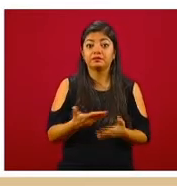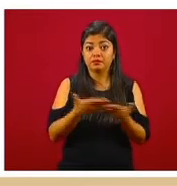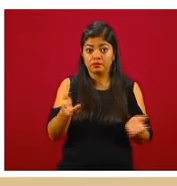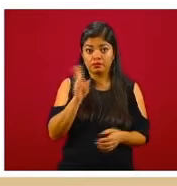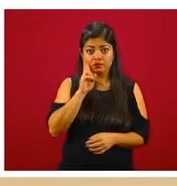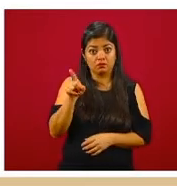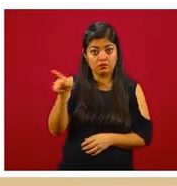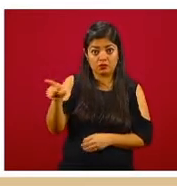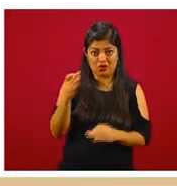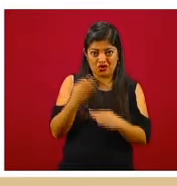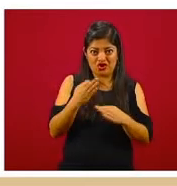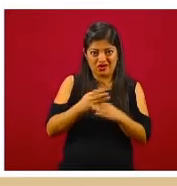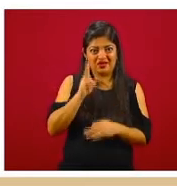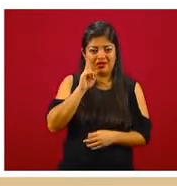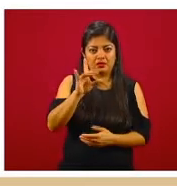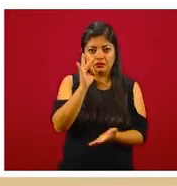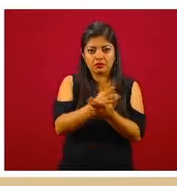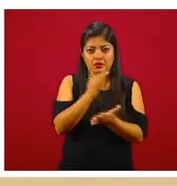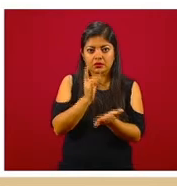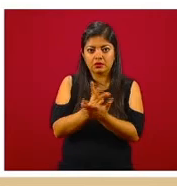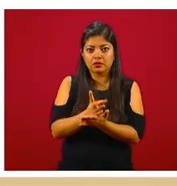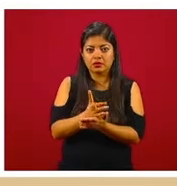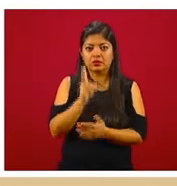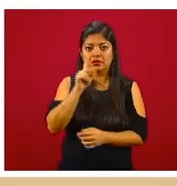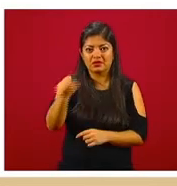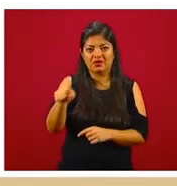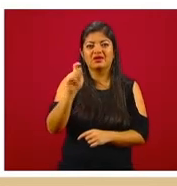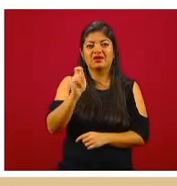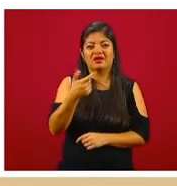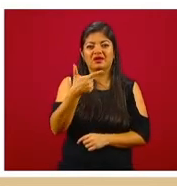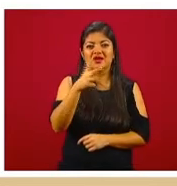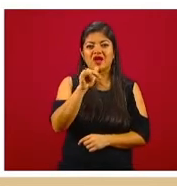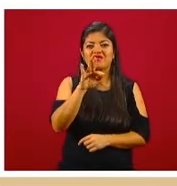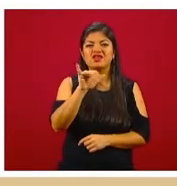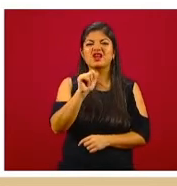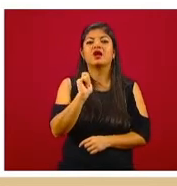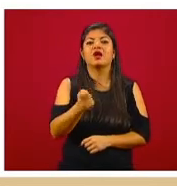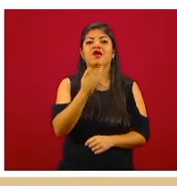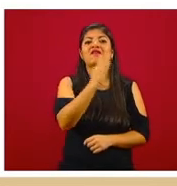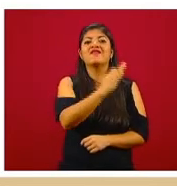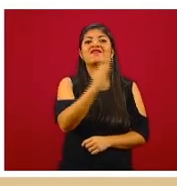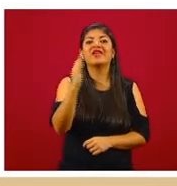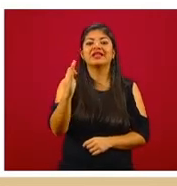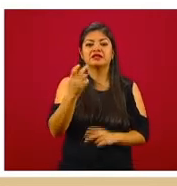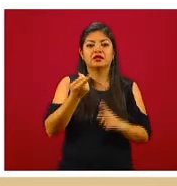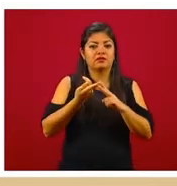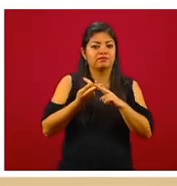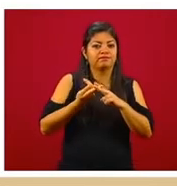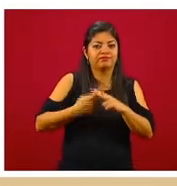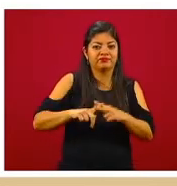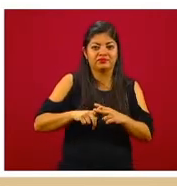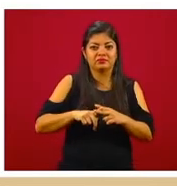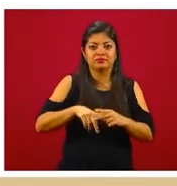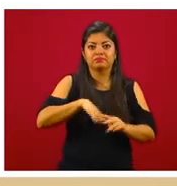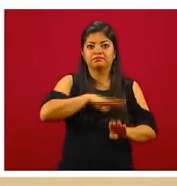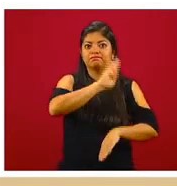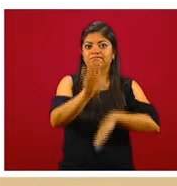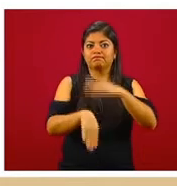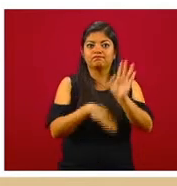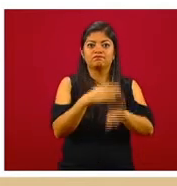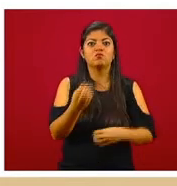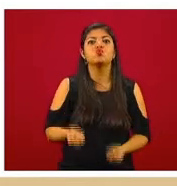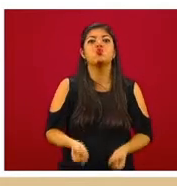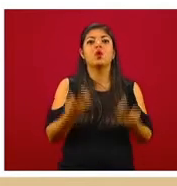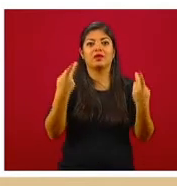esta on situación que ustedes ya smoking. identifican. Esta What we gráfica can es see por now, fecha it's a de situation that you very ocurrencia well de la know. defunción This